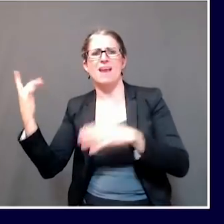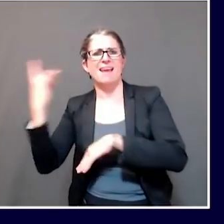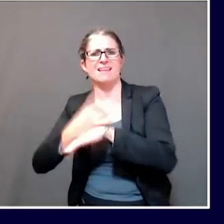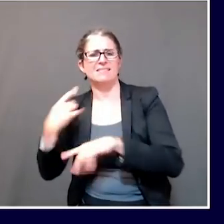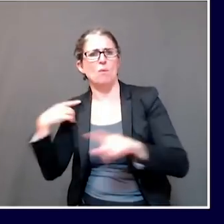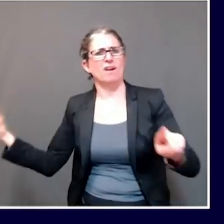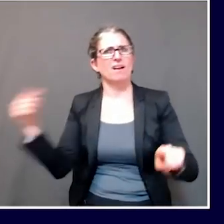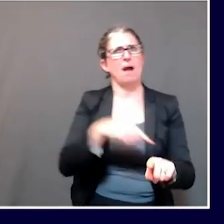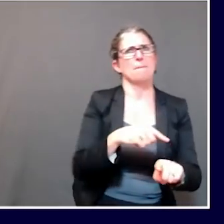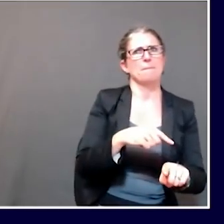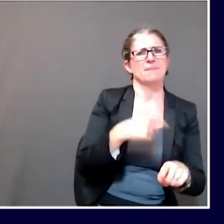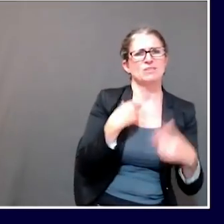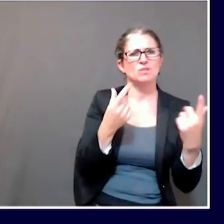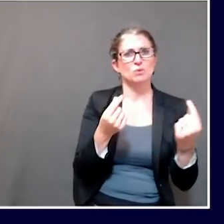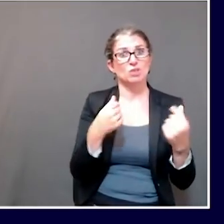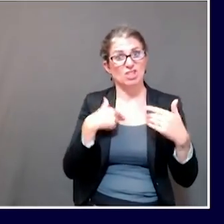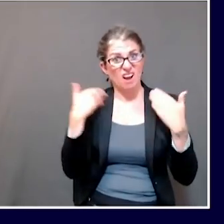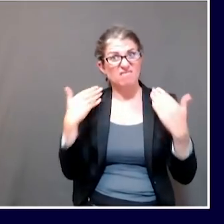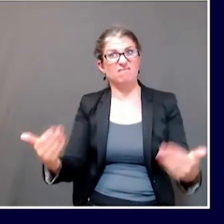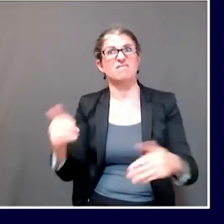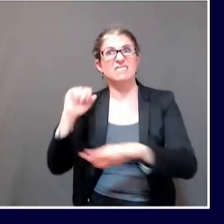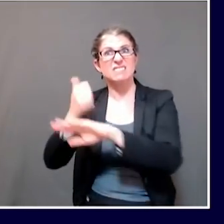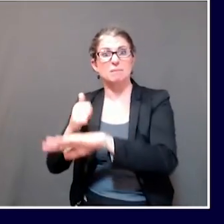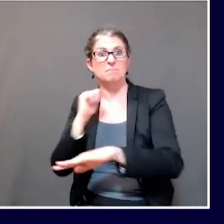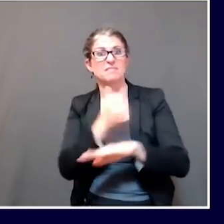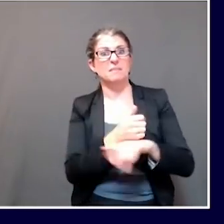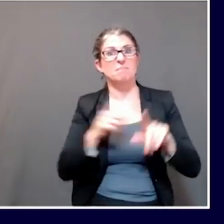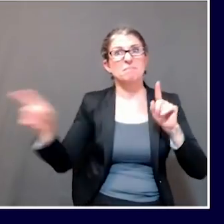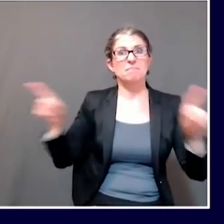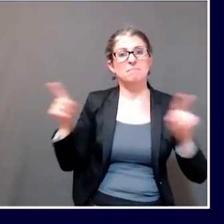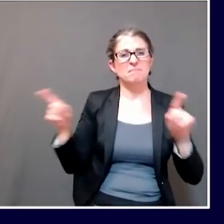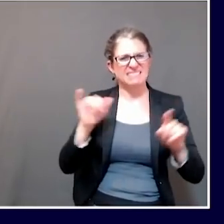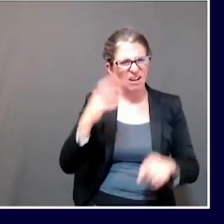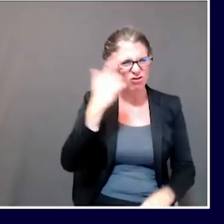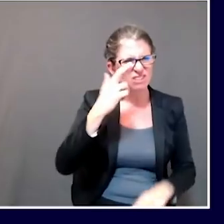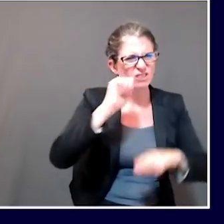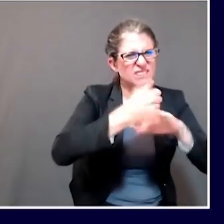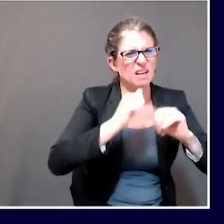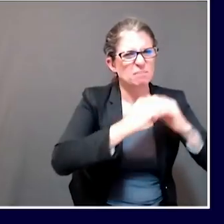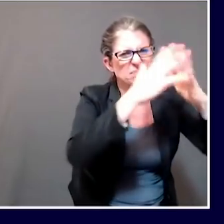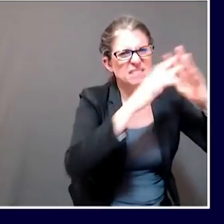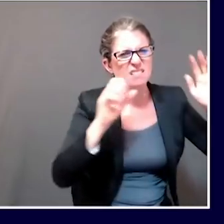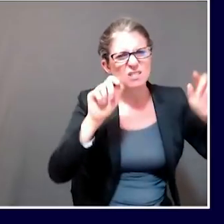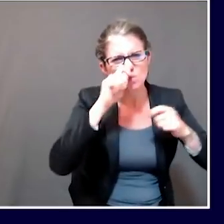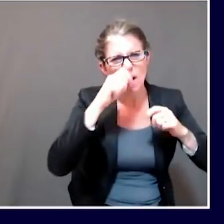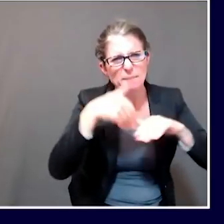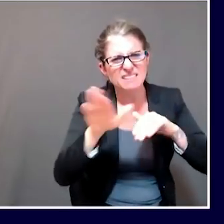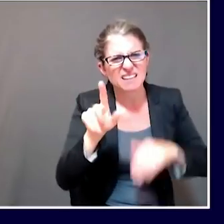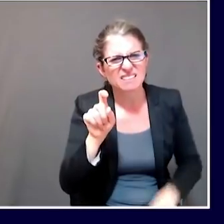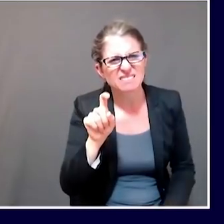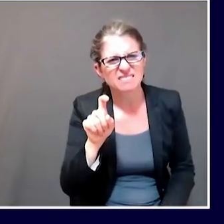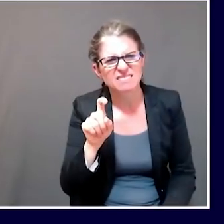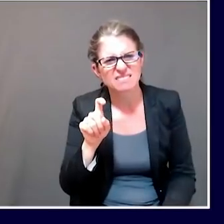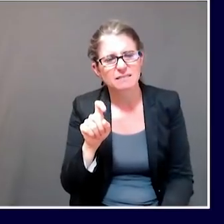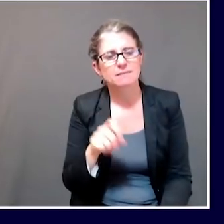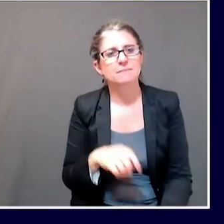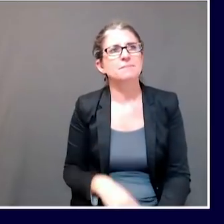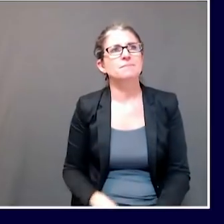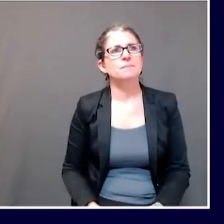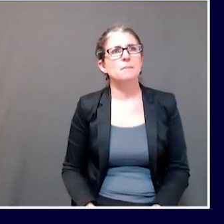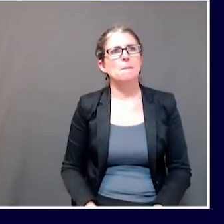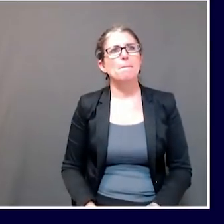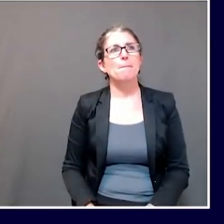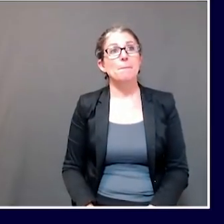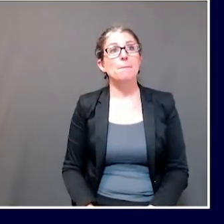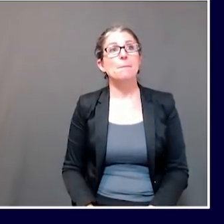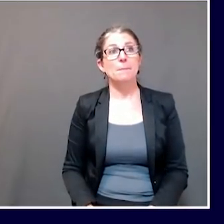on the first question as to tourism, we've heard anecdotally that folks have had to change plans because they have not been